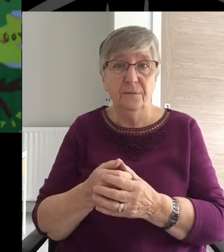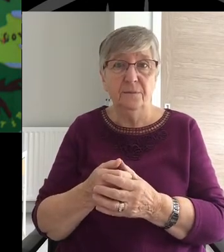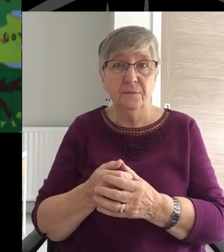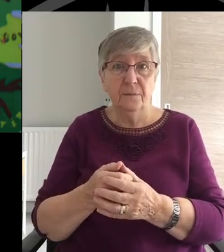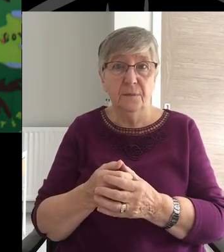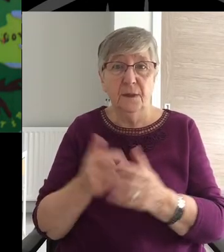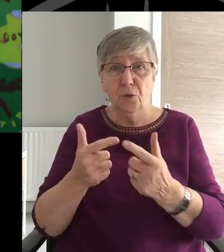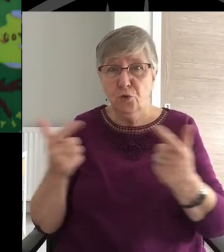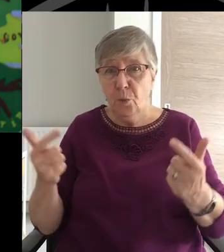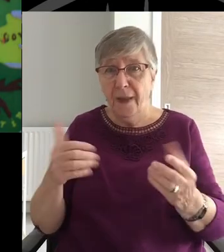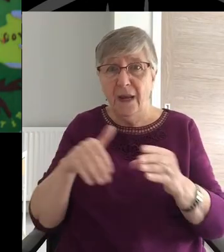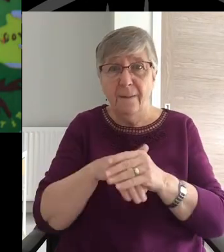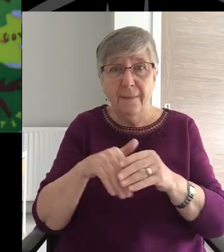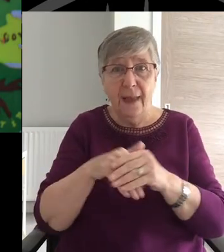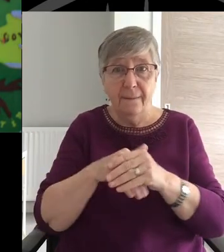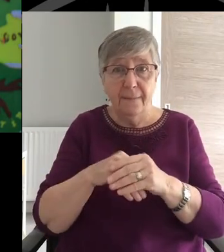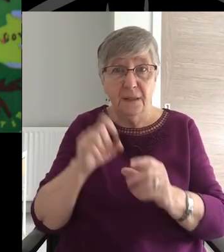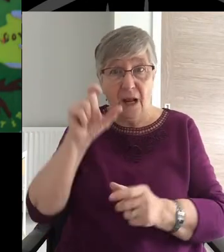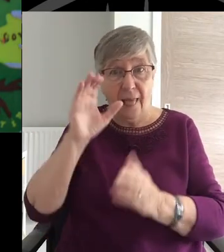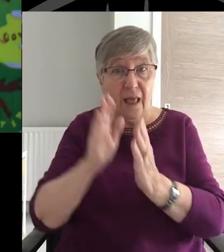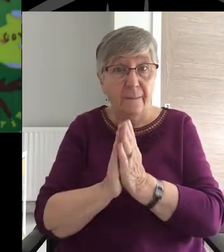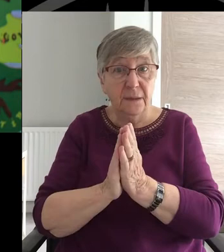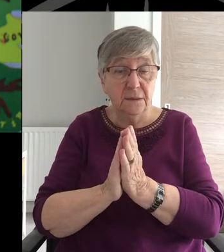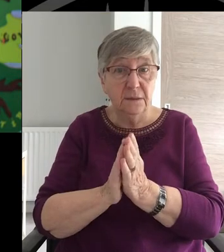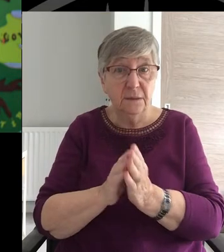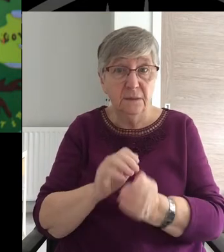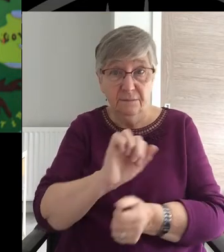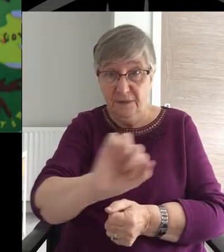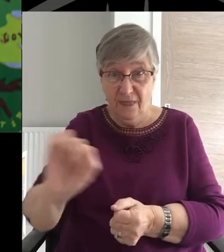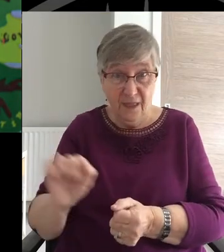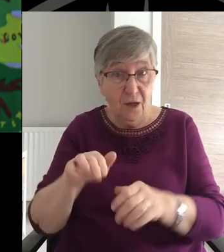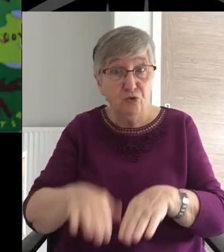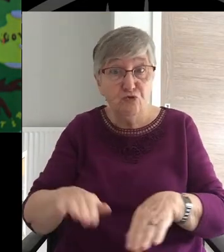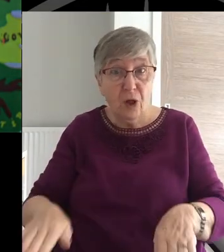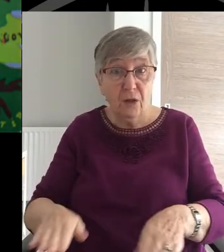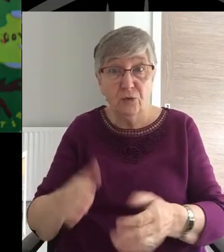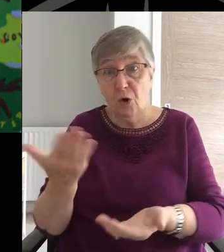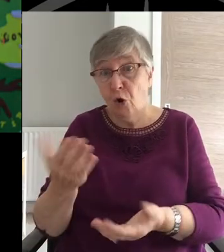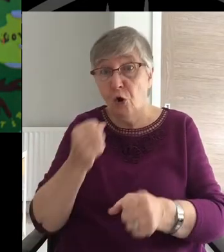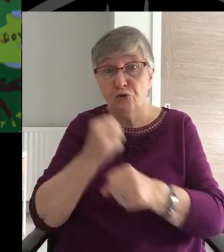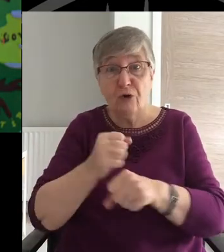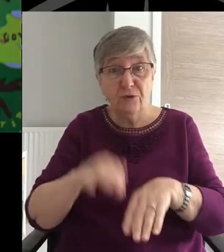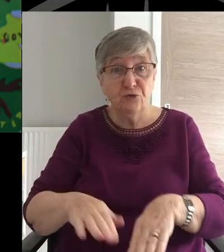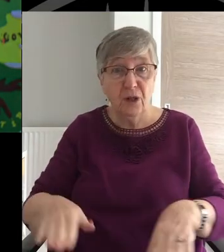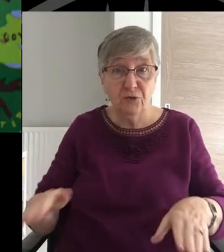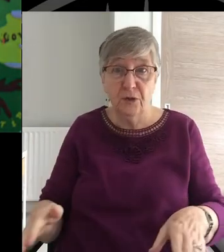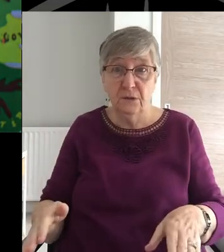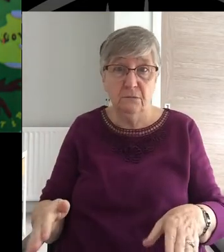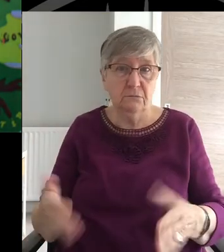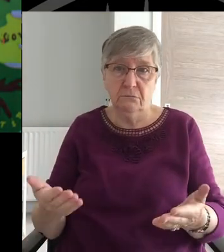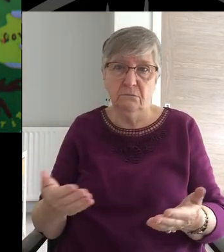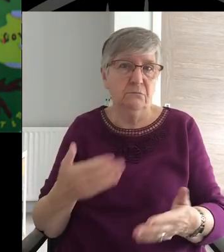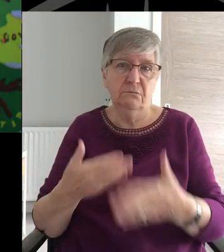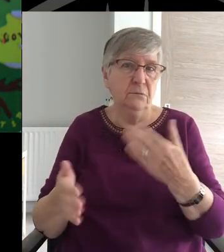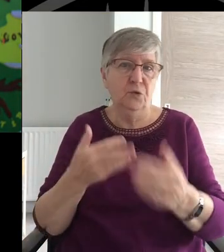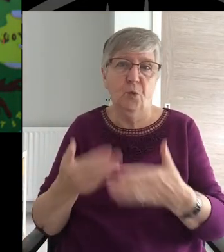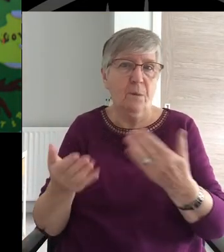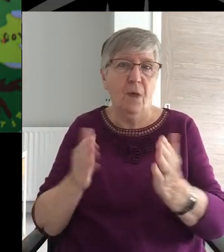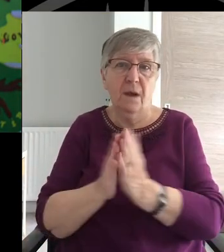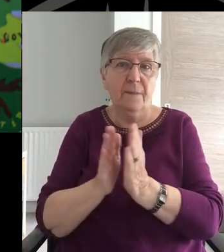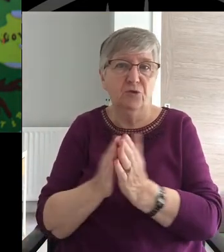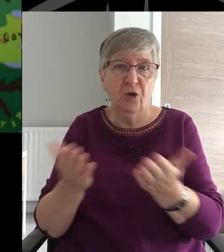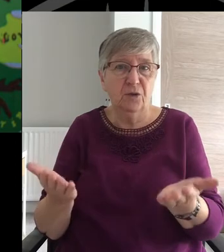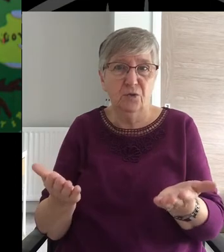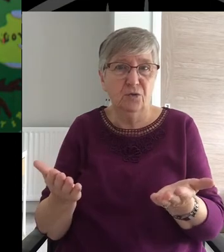There are so many members of Claremont whose children, whose grandchildren, absolutely nowhere